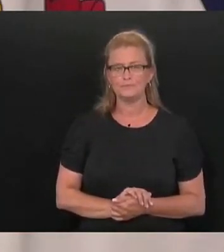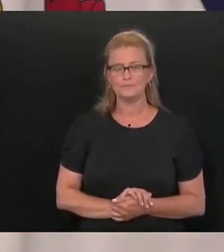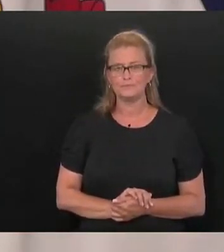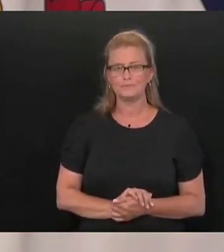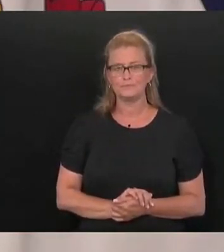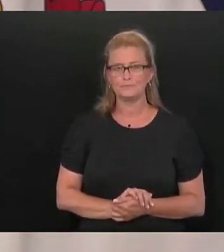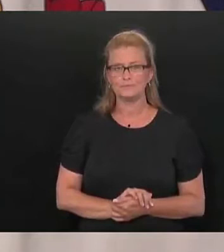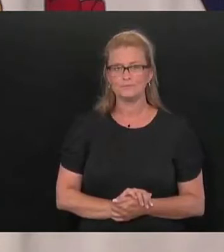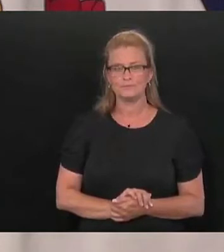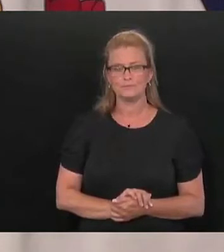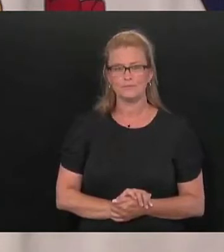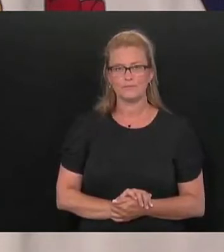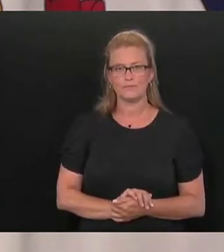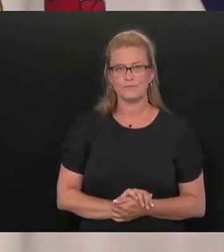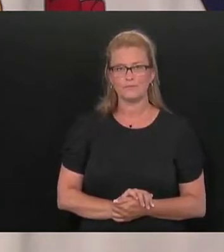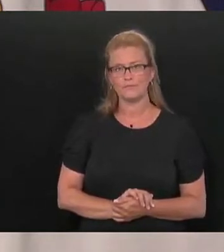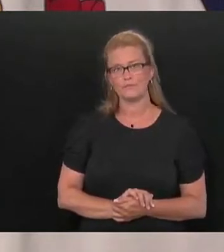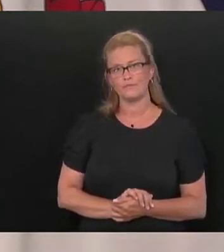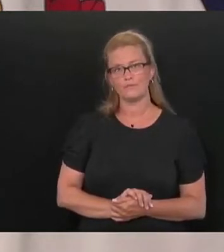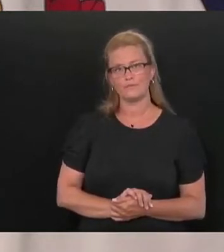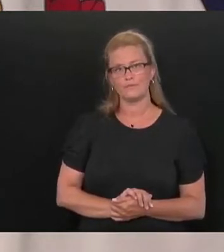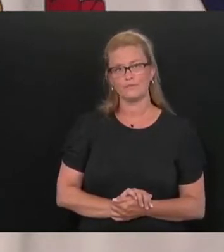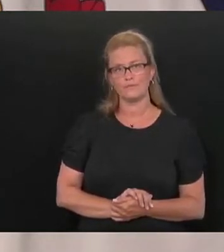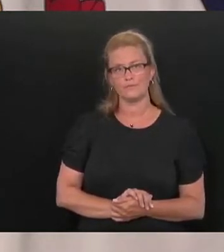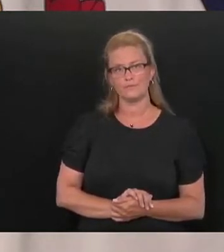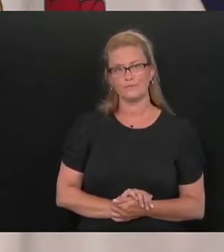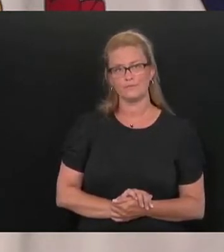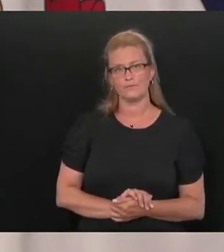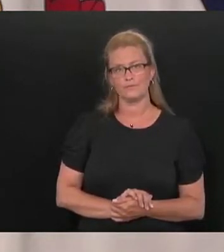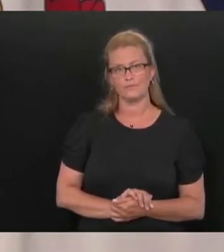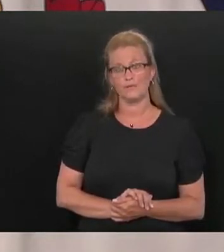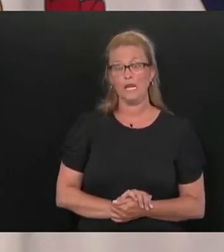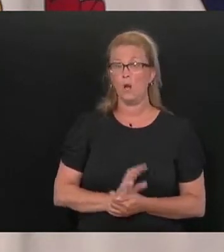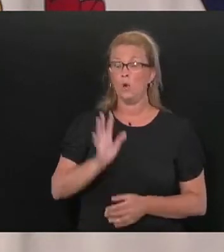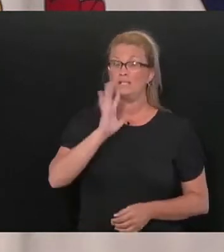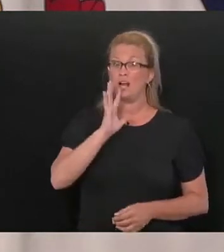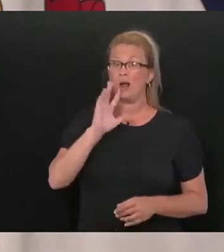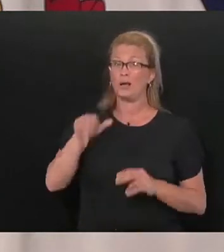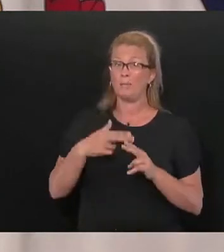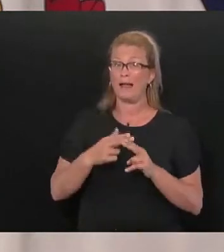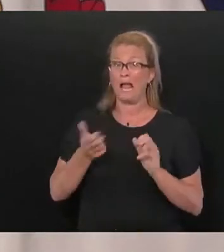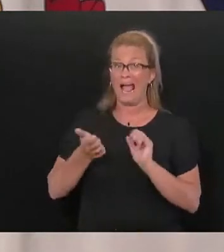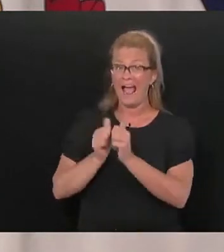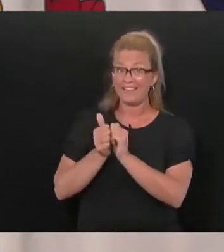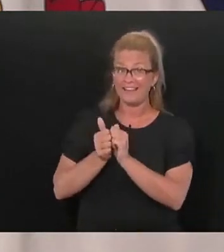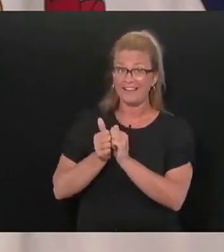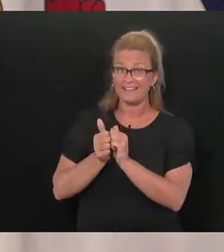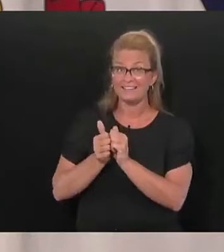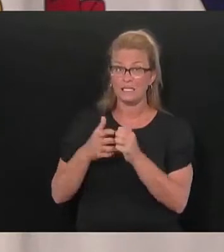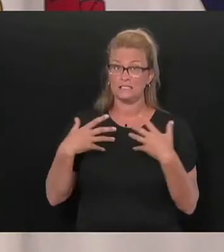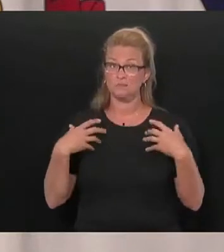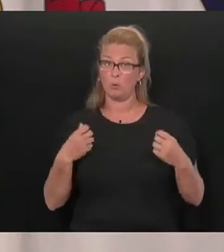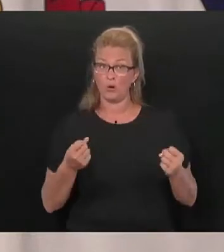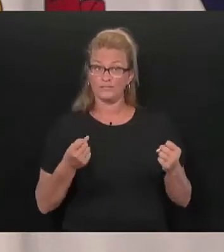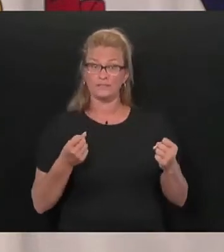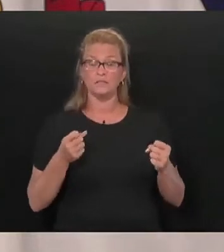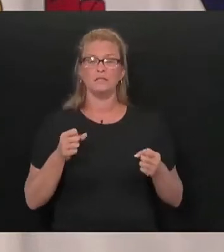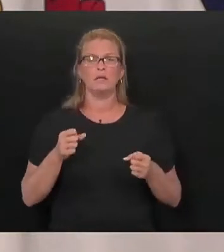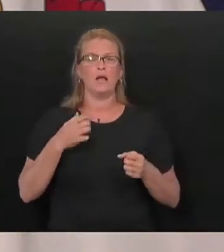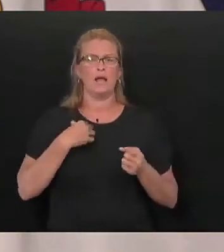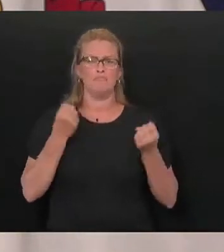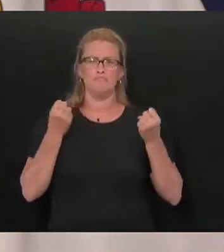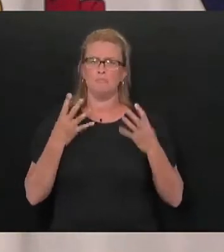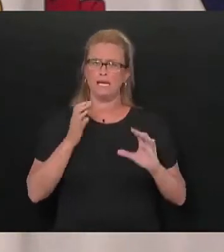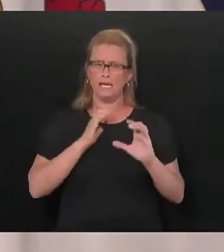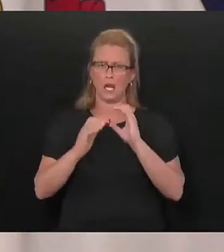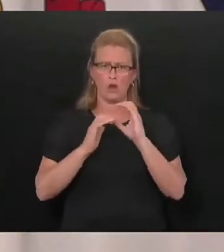want to fall back on just this, from the standpoint of our athletics and our sports. I've had many, many conversations with Bernie